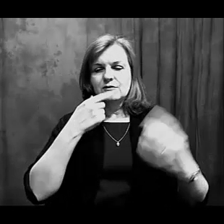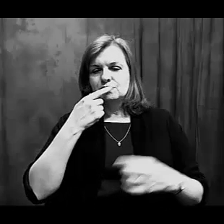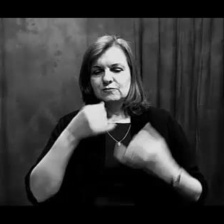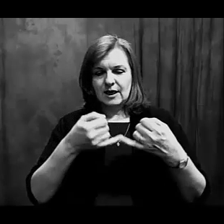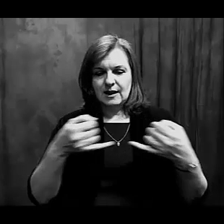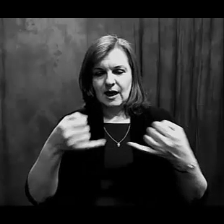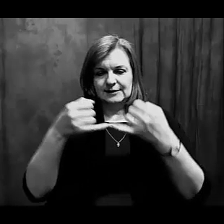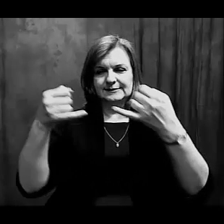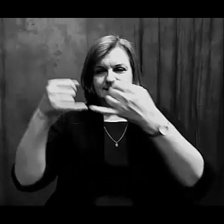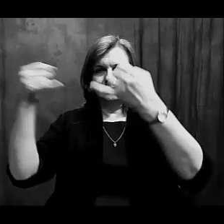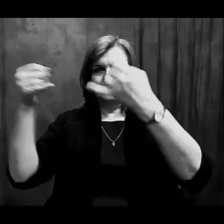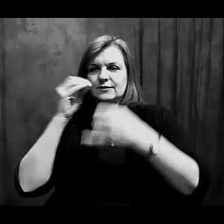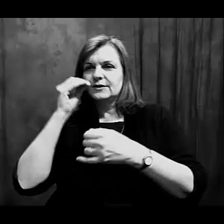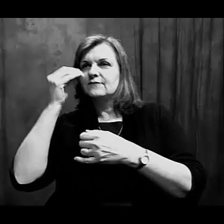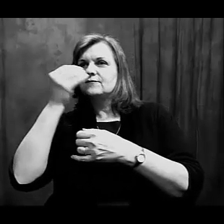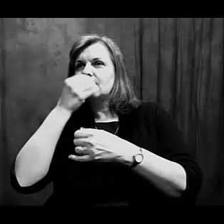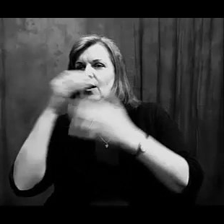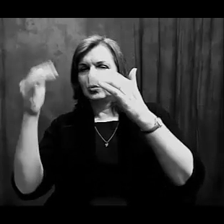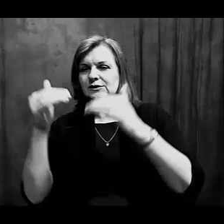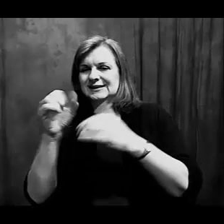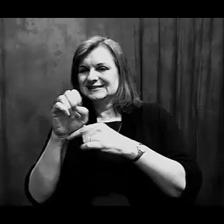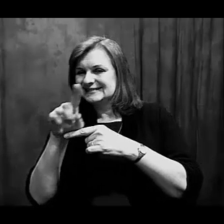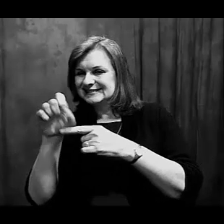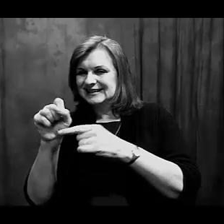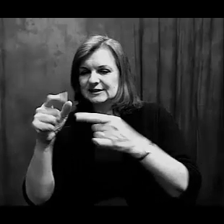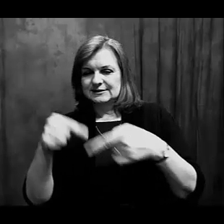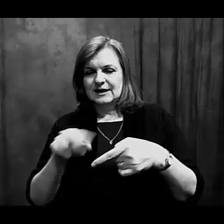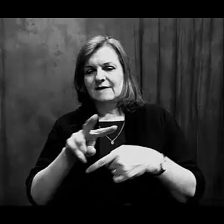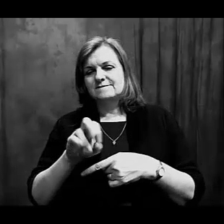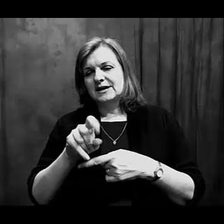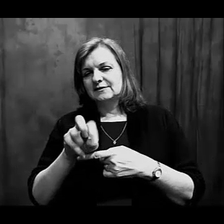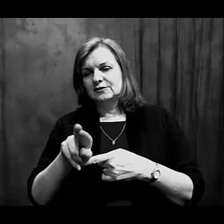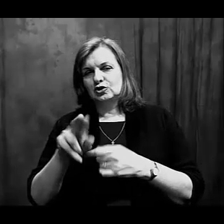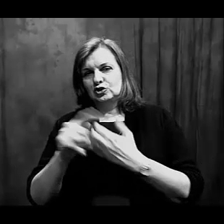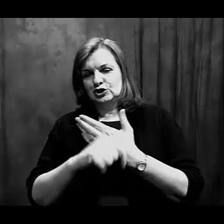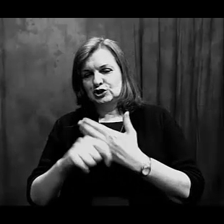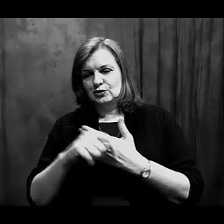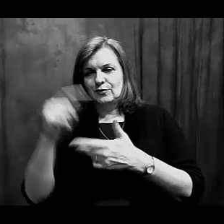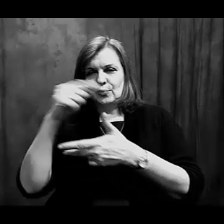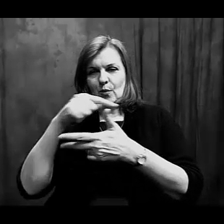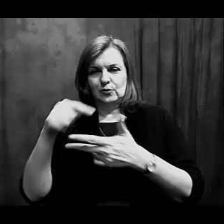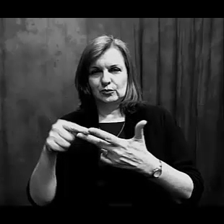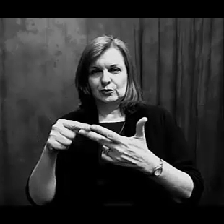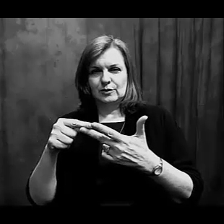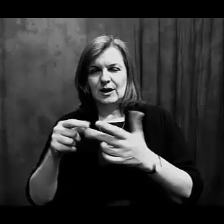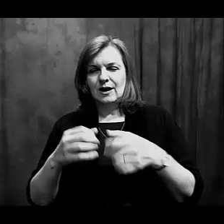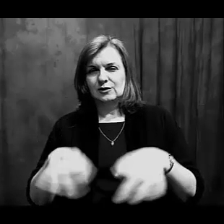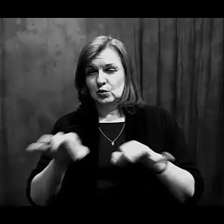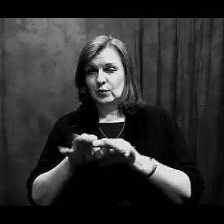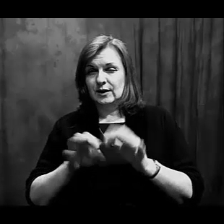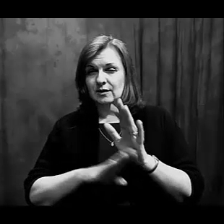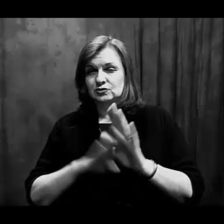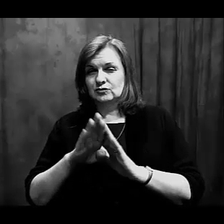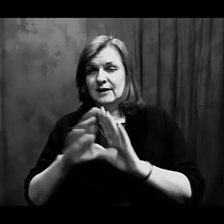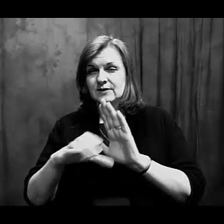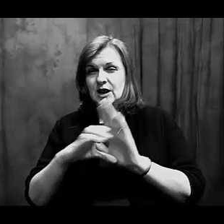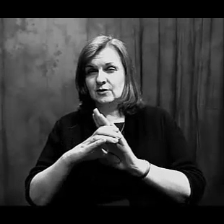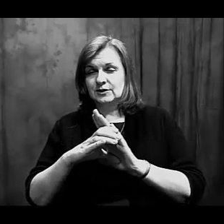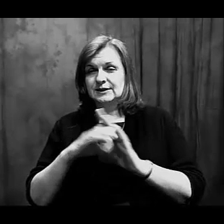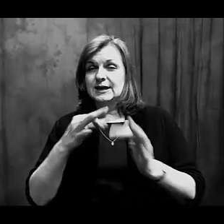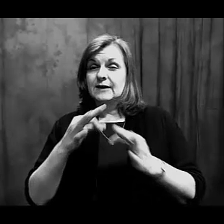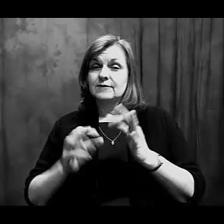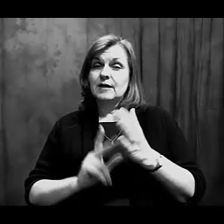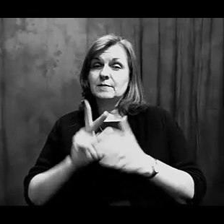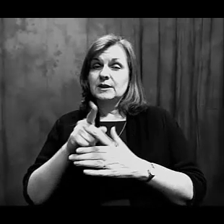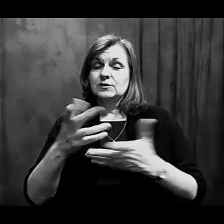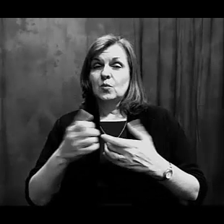the red lines here, the flowers, the seeds, the vascular tissue, okay, those are critical derived